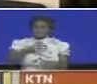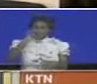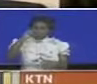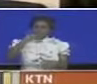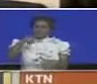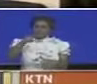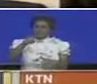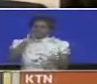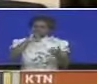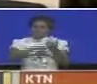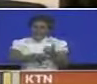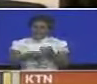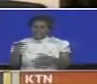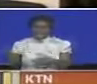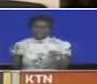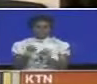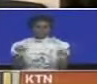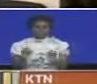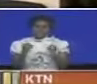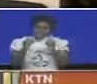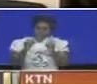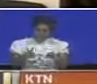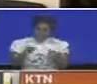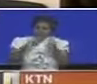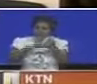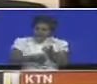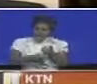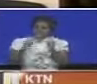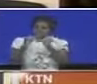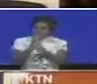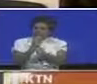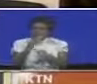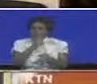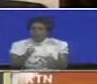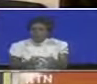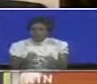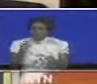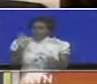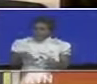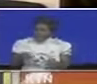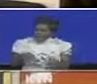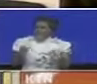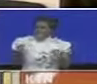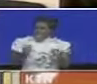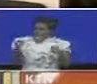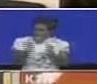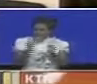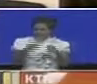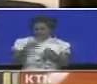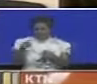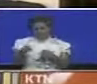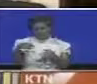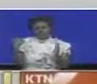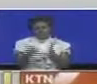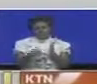not be married too early, because if you are married at the age of 13, to be a mother at the age of 18 is a Herculean